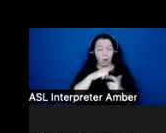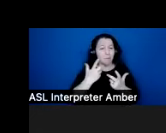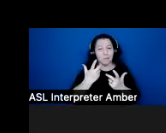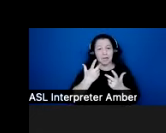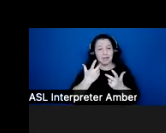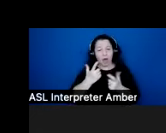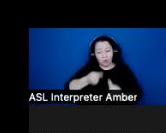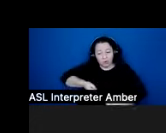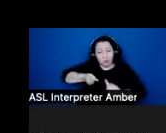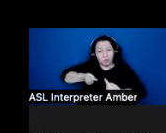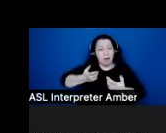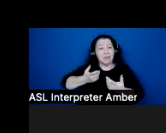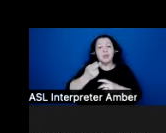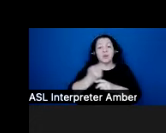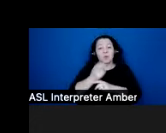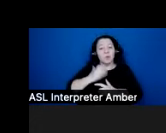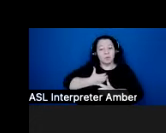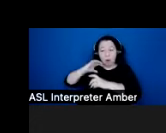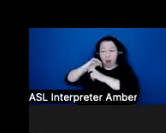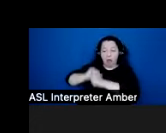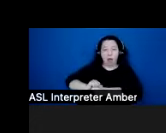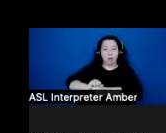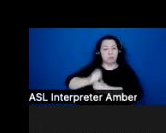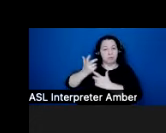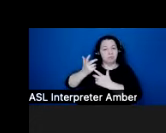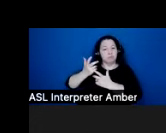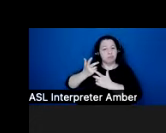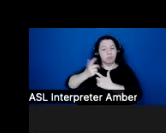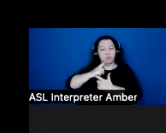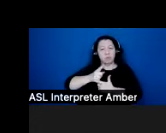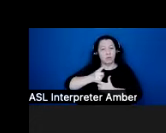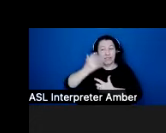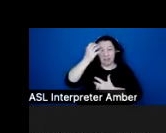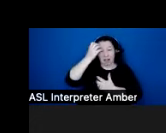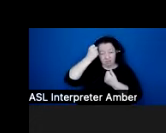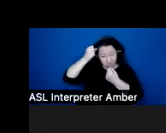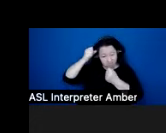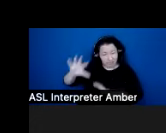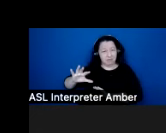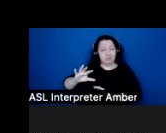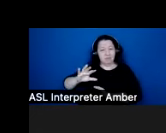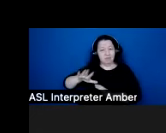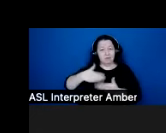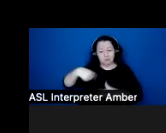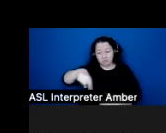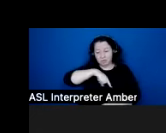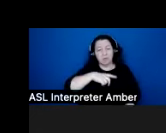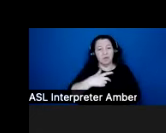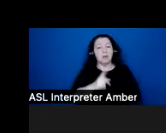our ancestral roots to connect and decolonize social norms. And really